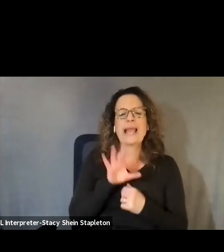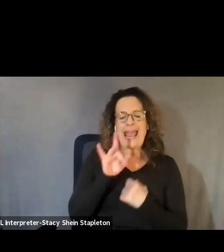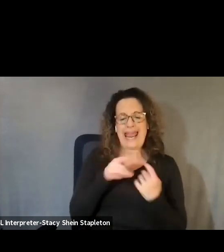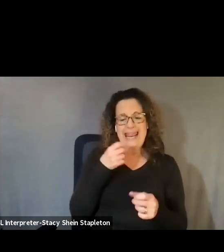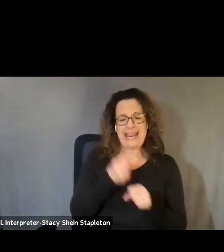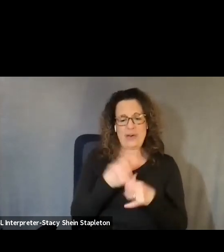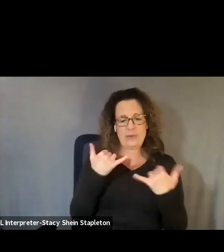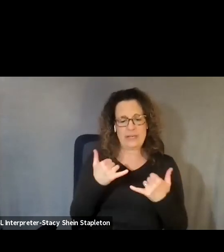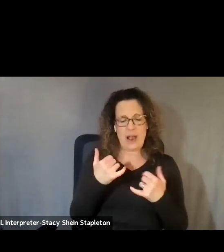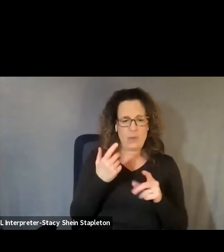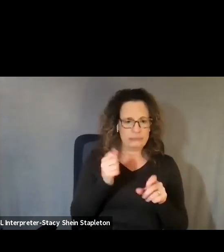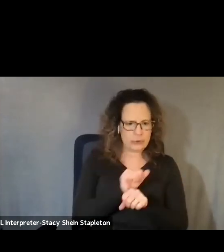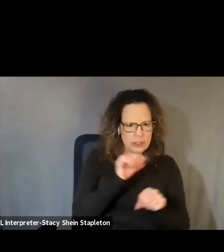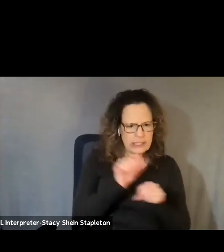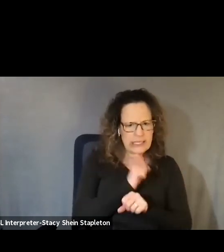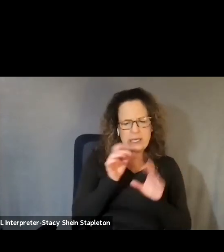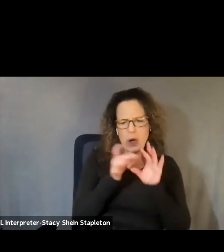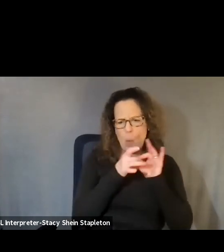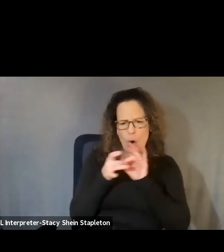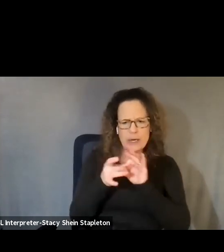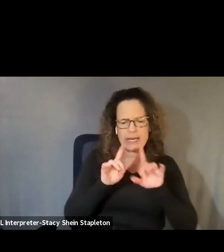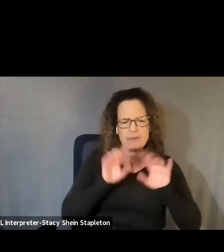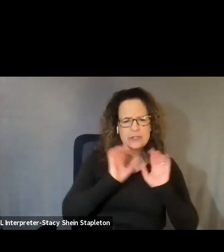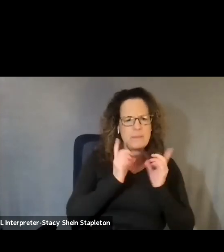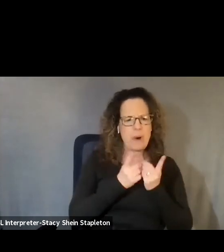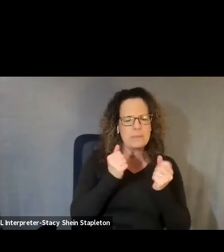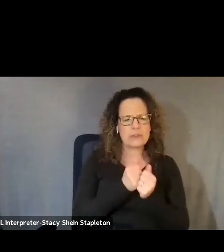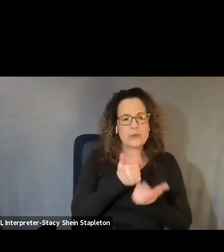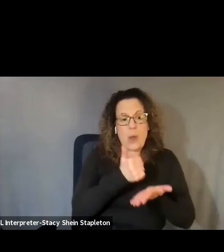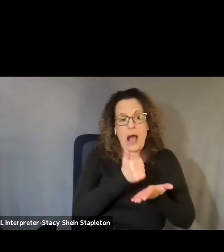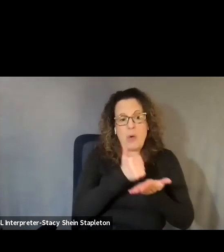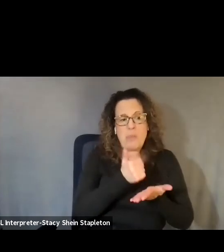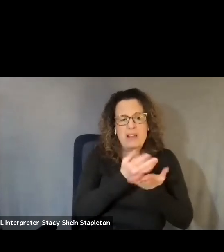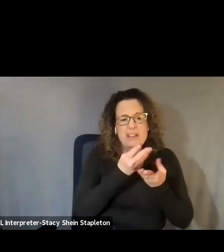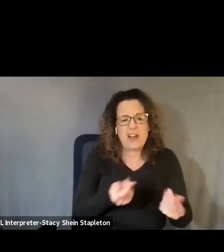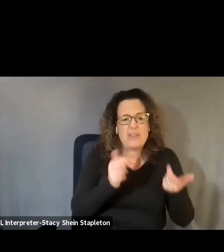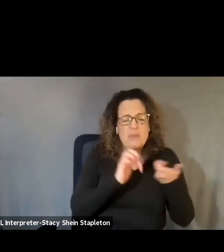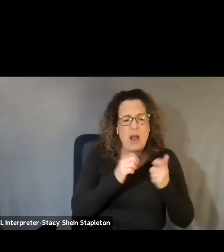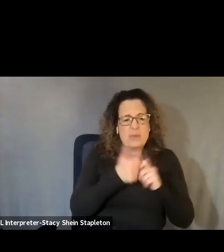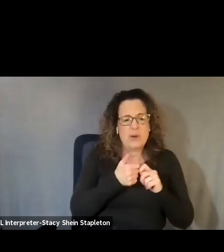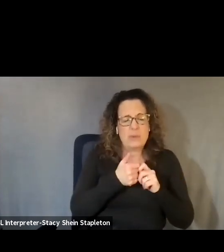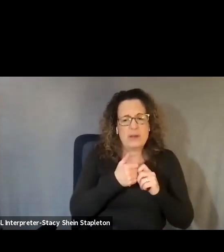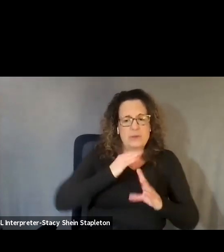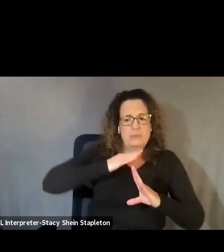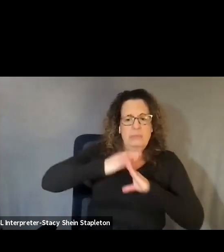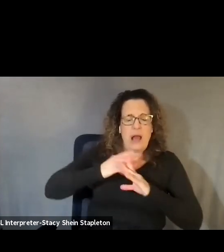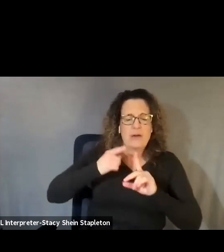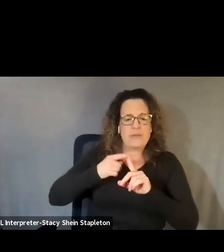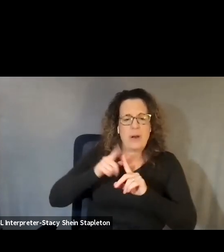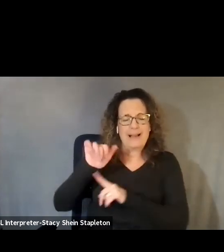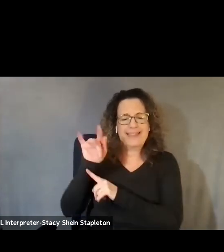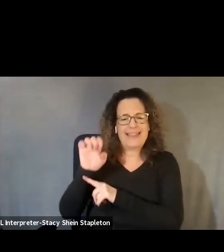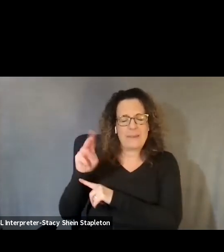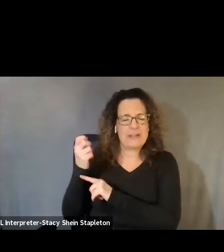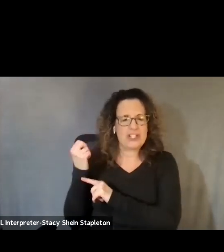of coordinating several federal departments to help keep them out of Lake Michigan, that work has